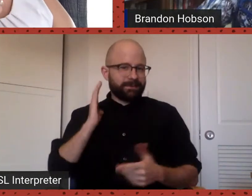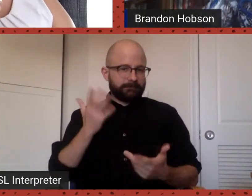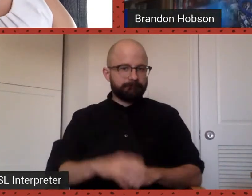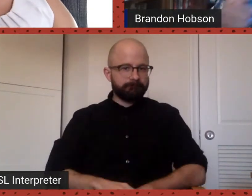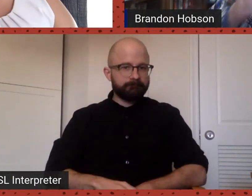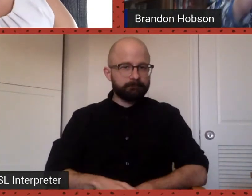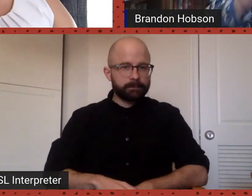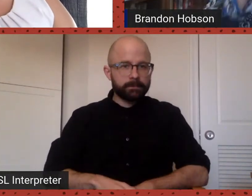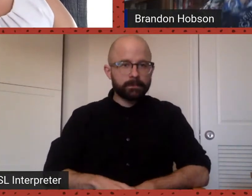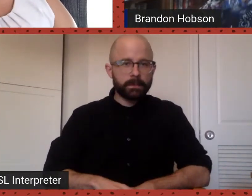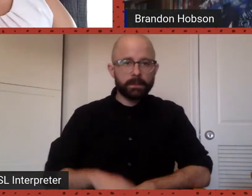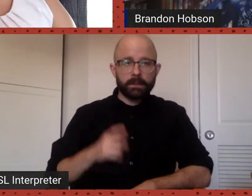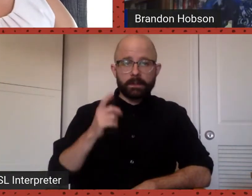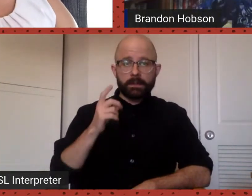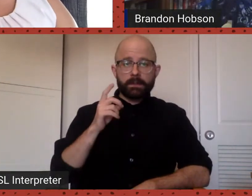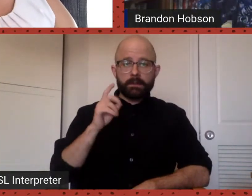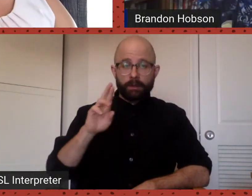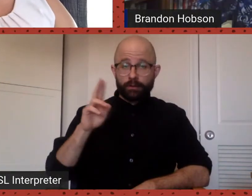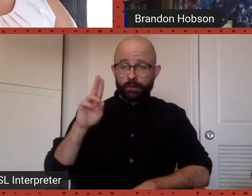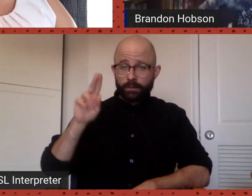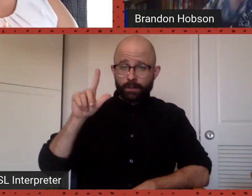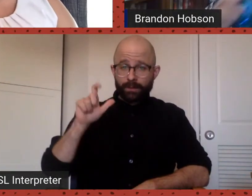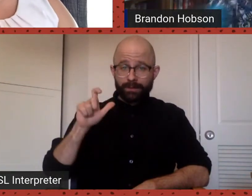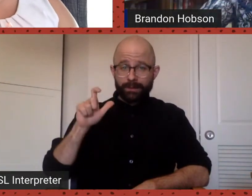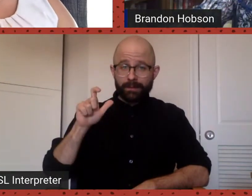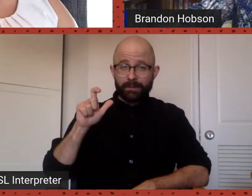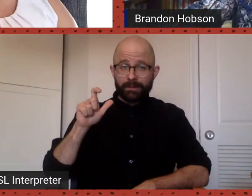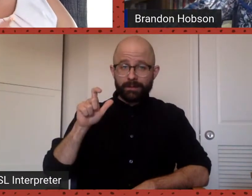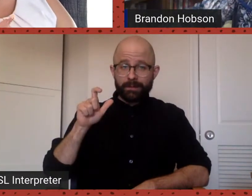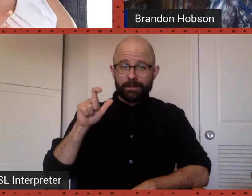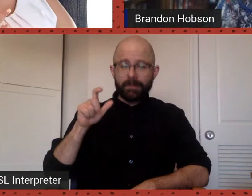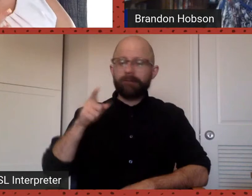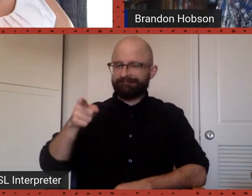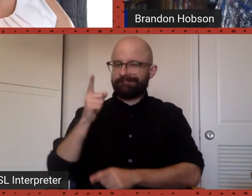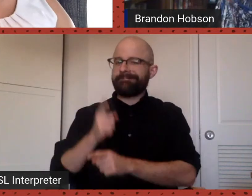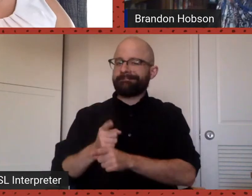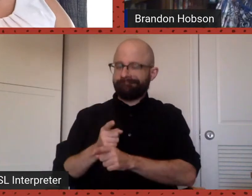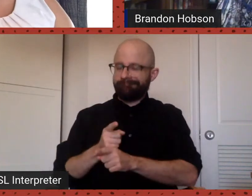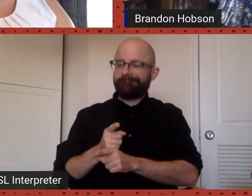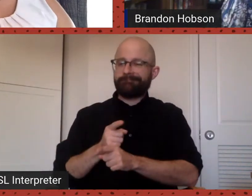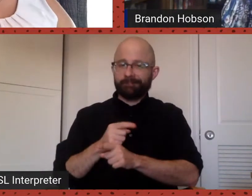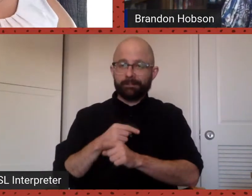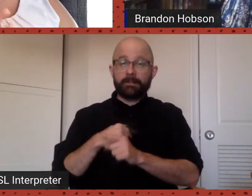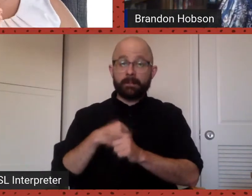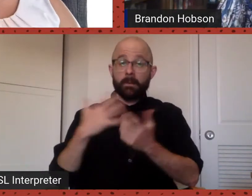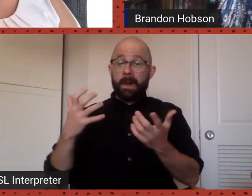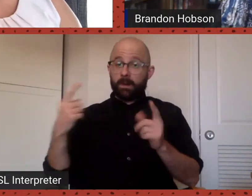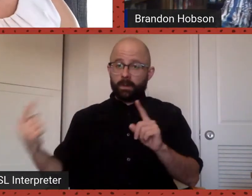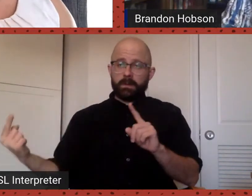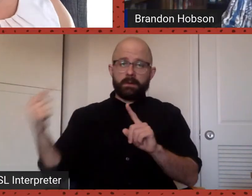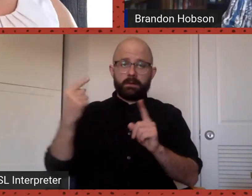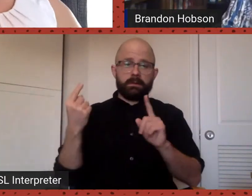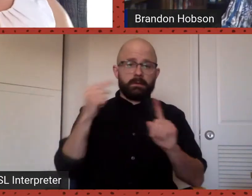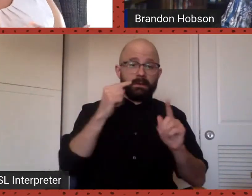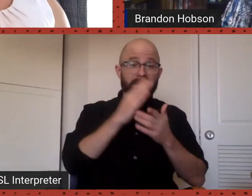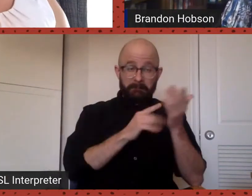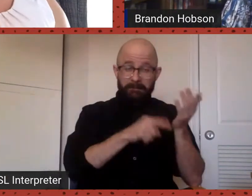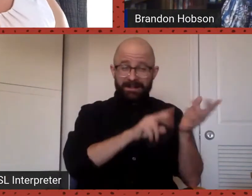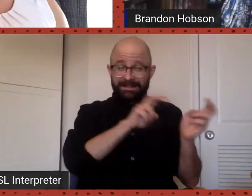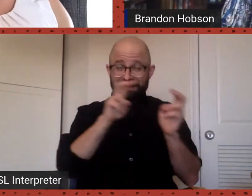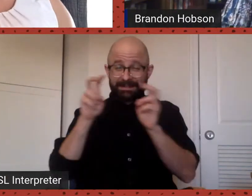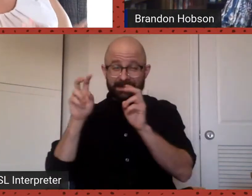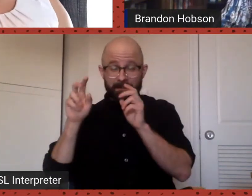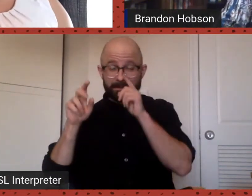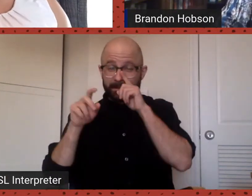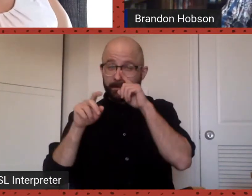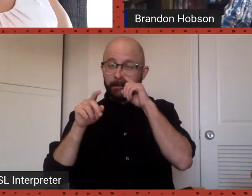Right. And I definitely want us to come back to some of these topics. You already were gesturing